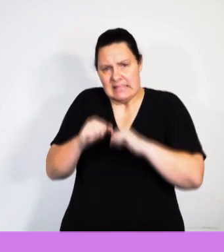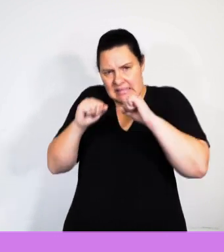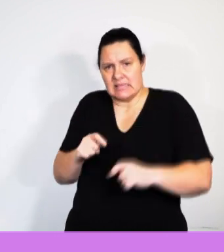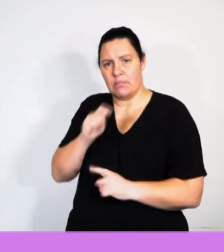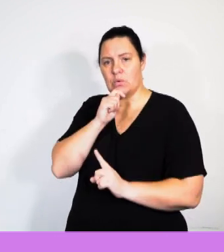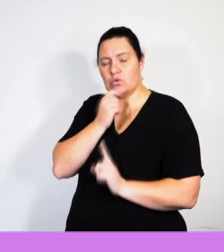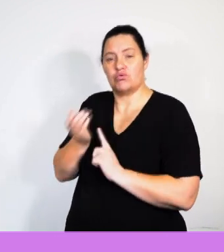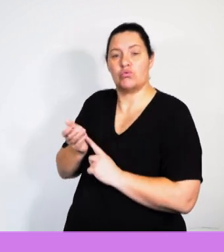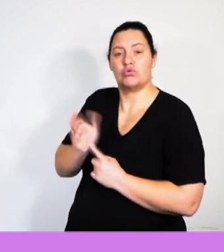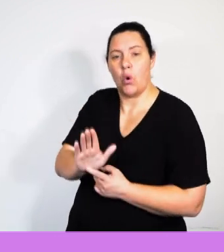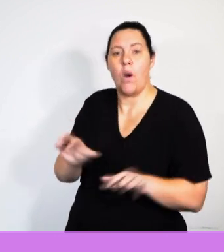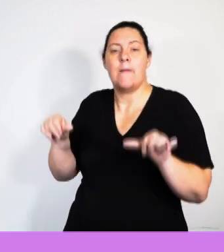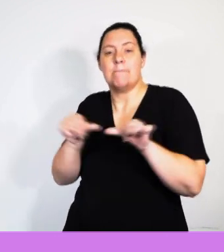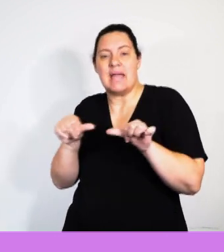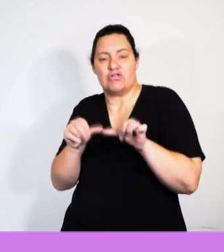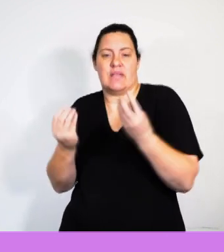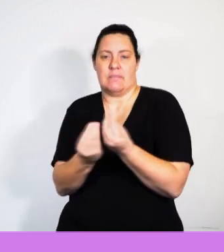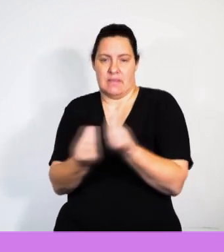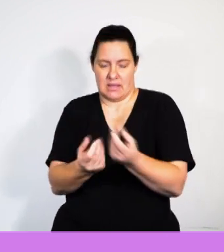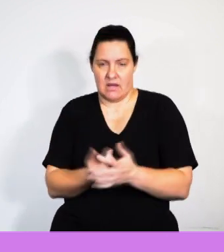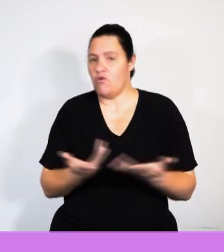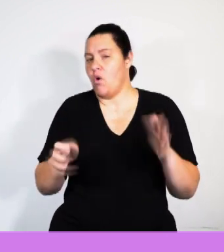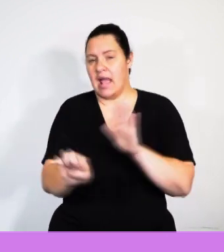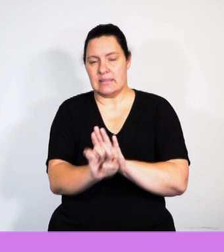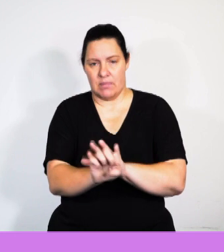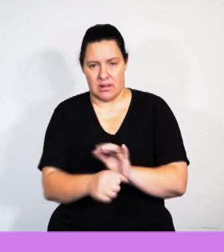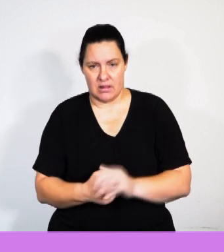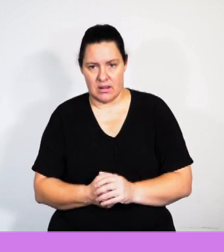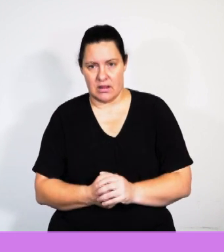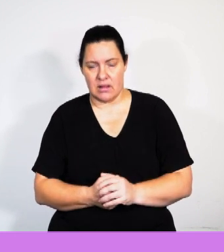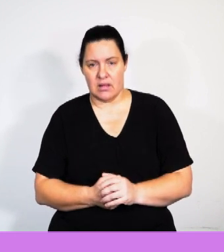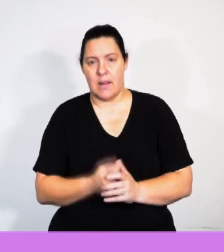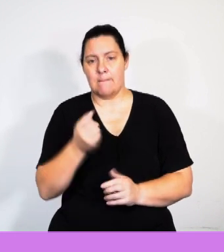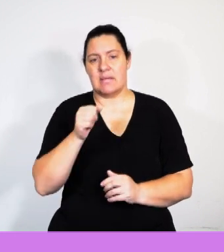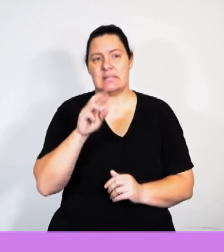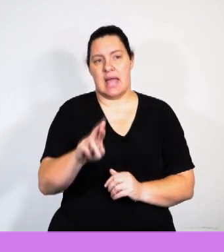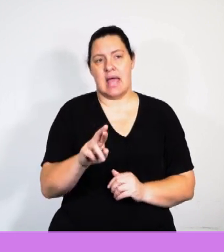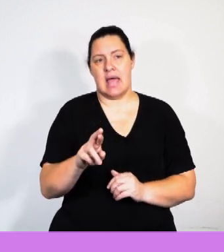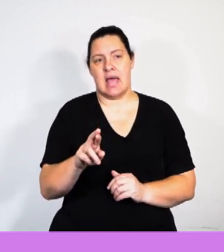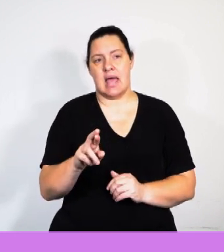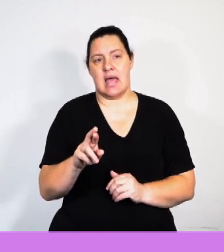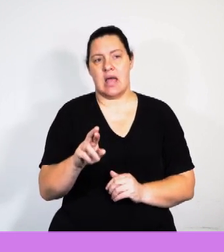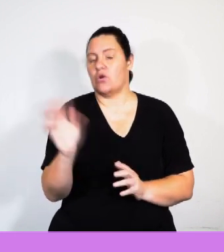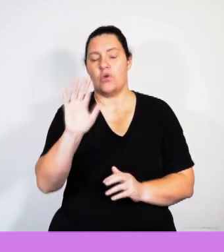you use to indicate the measure of something. For example,